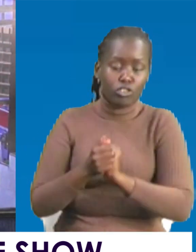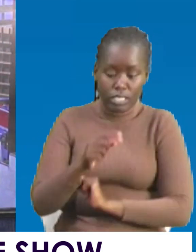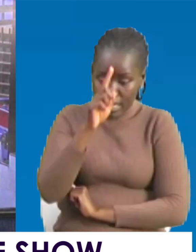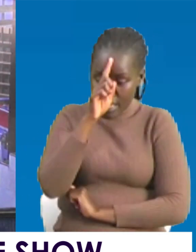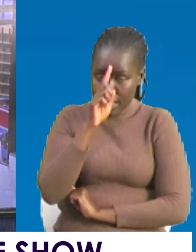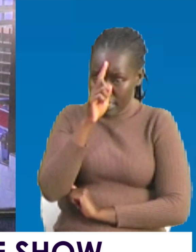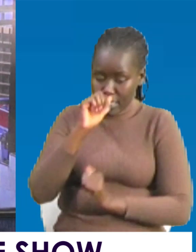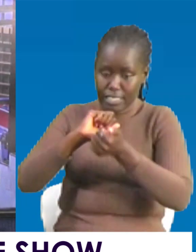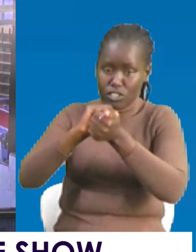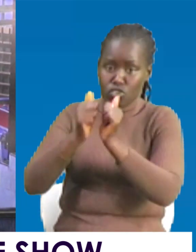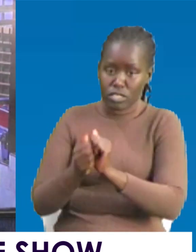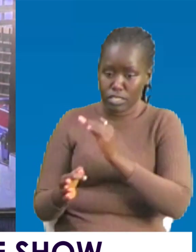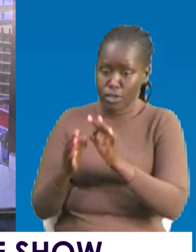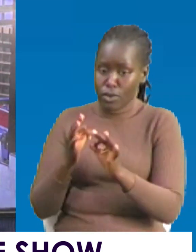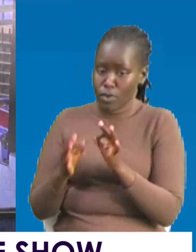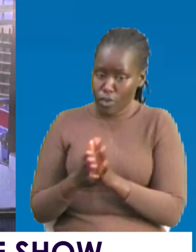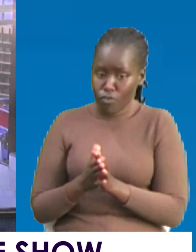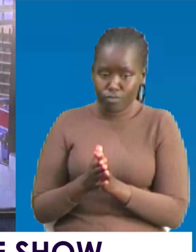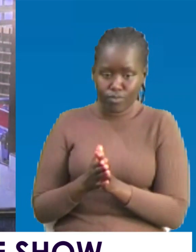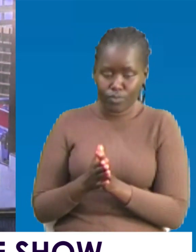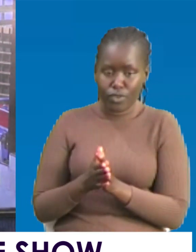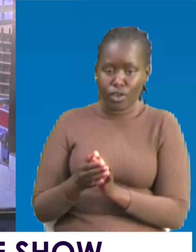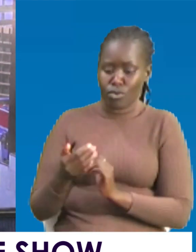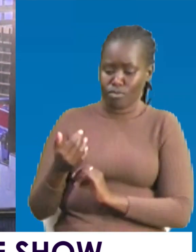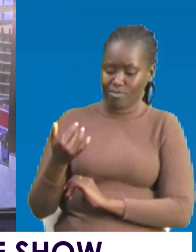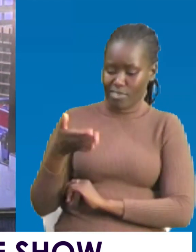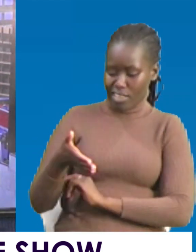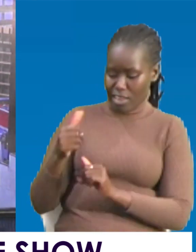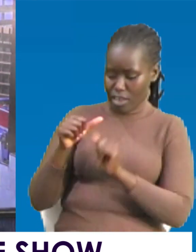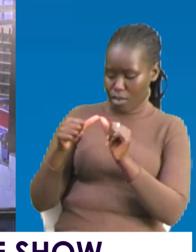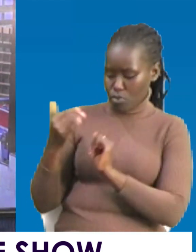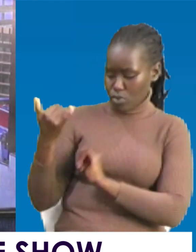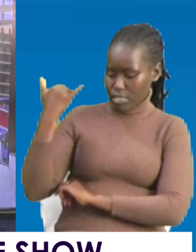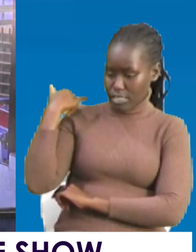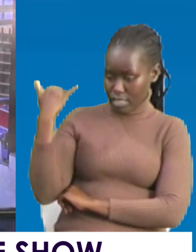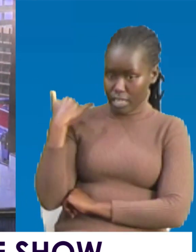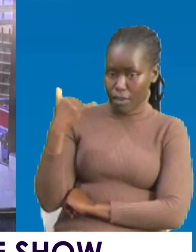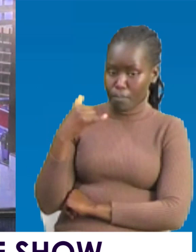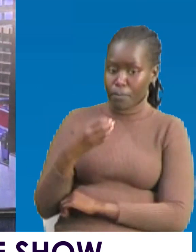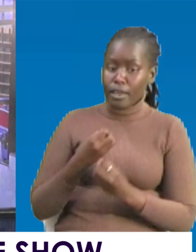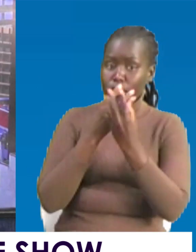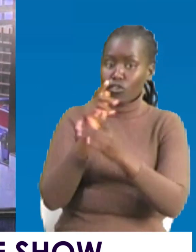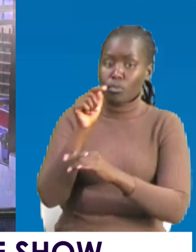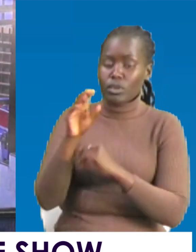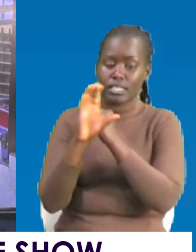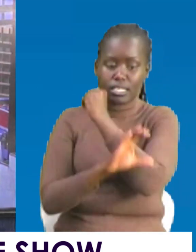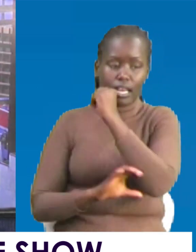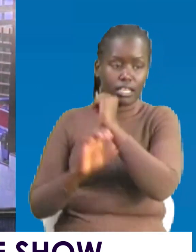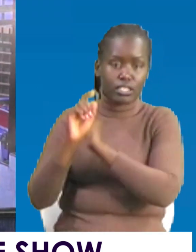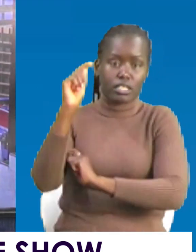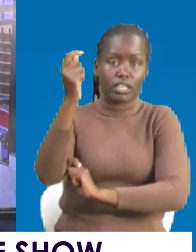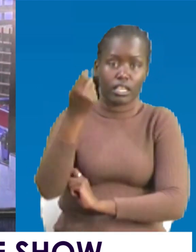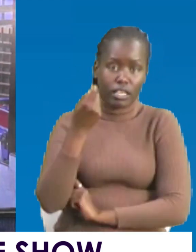turnaround. Just in case you're still hanging on yesterday, let me inform you that this country, Kenya,